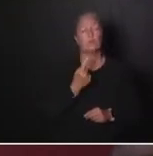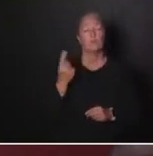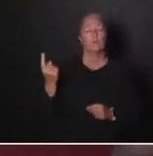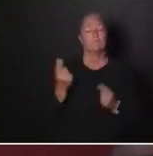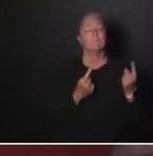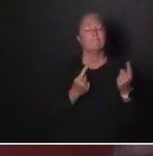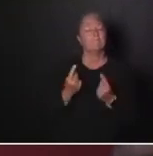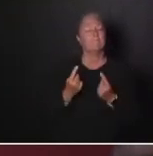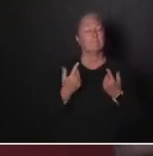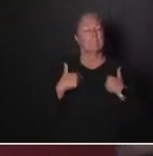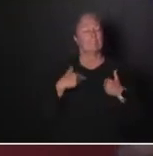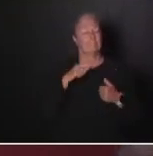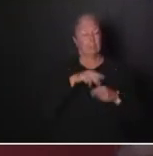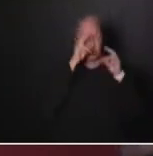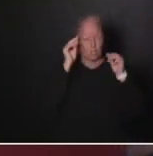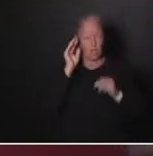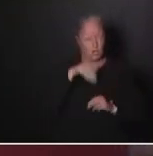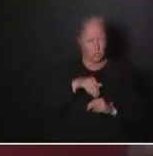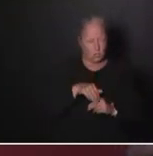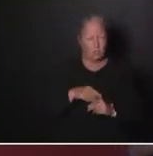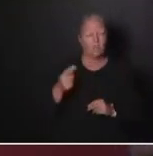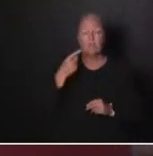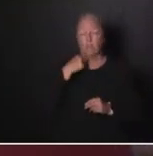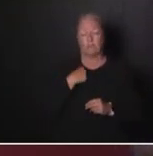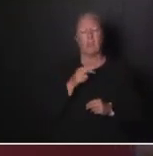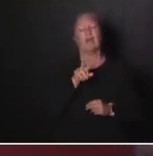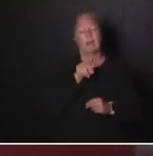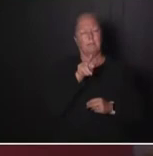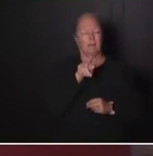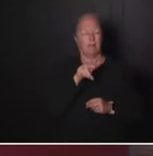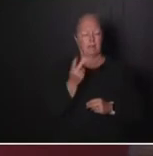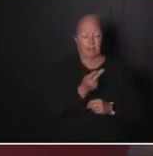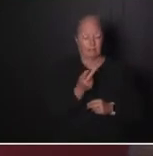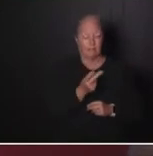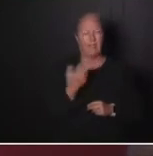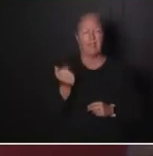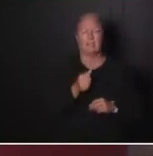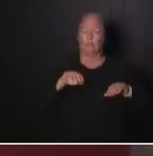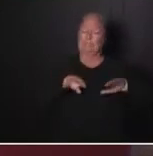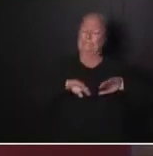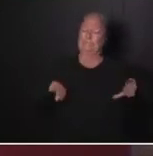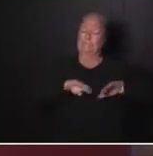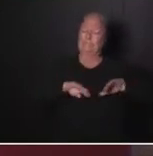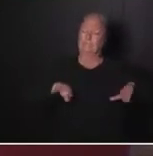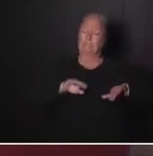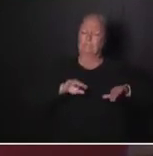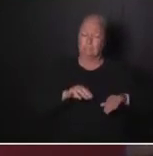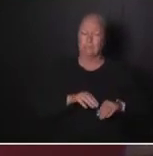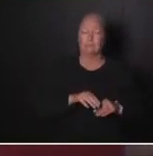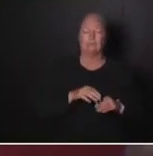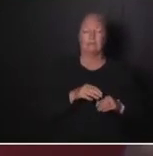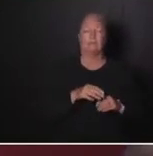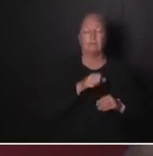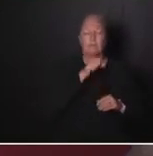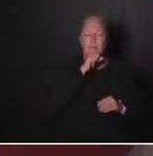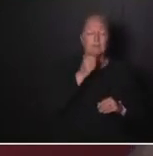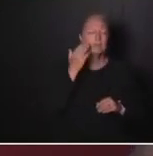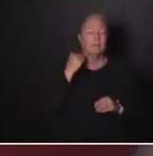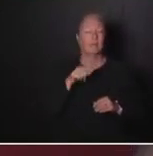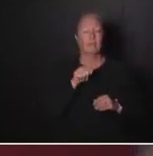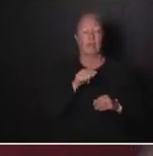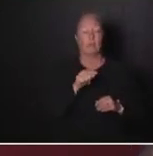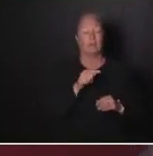we were told that they had to be separated. They were in the same unit, but they had to be separated. They were man and wife for 76